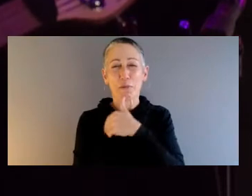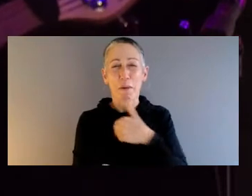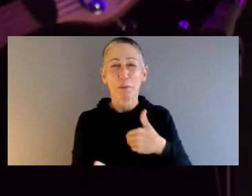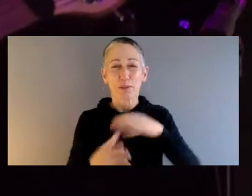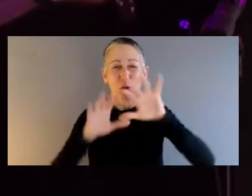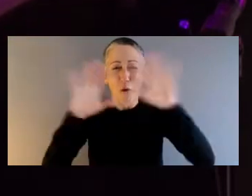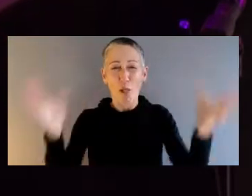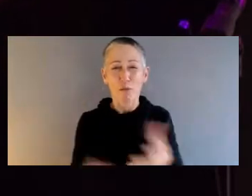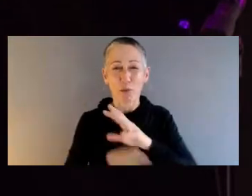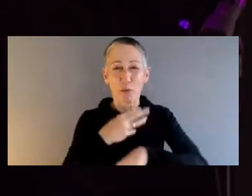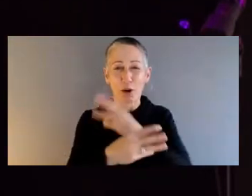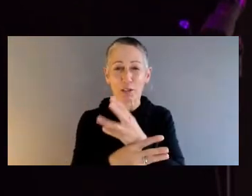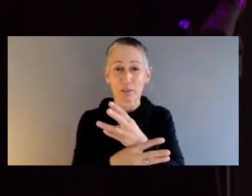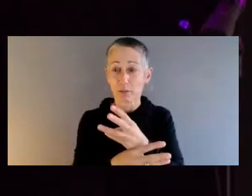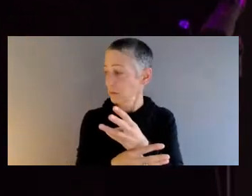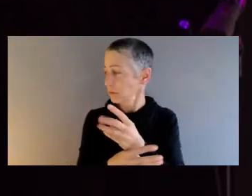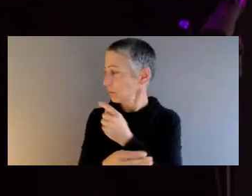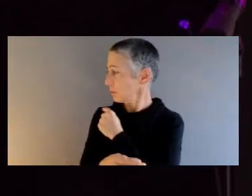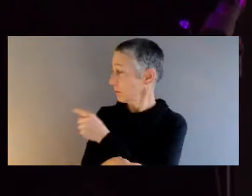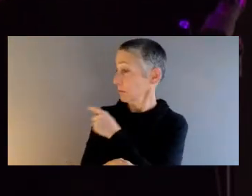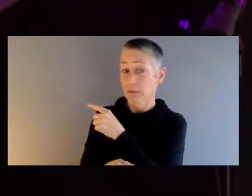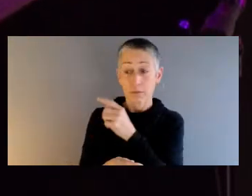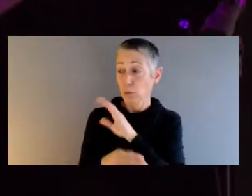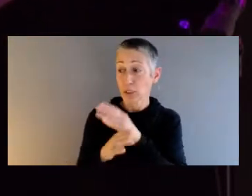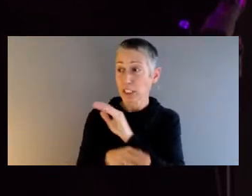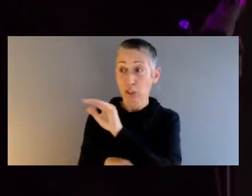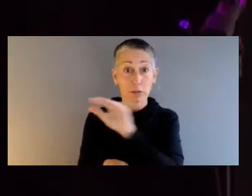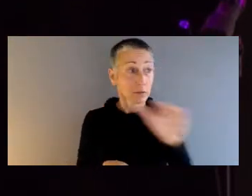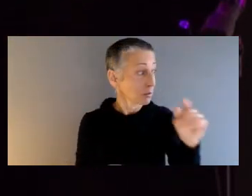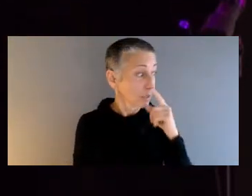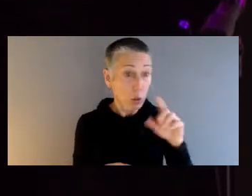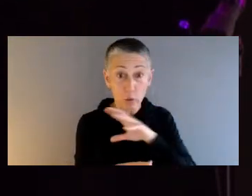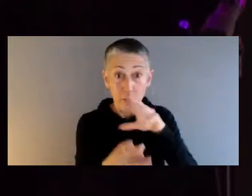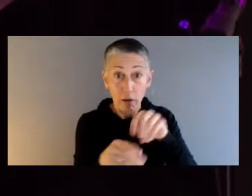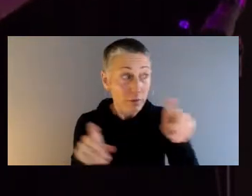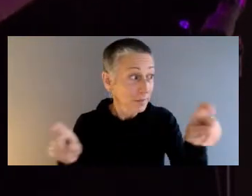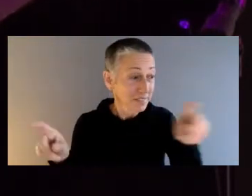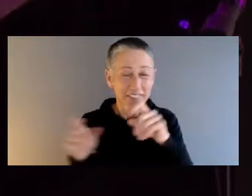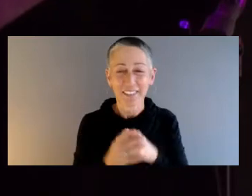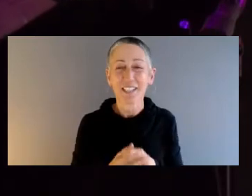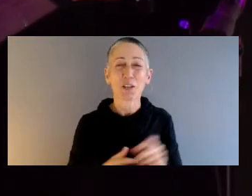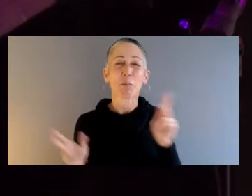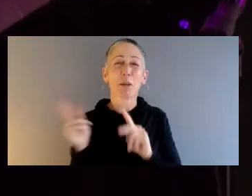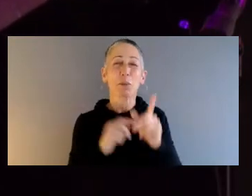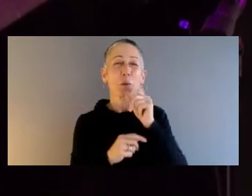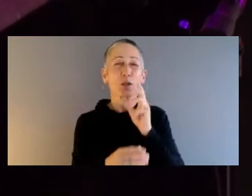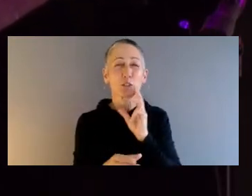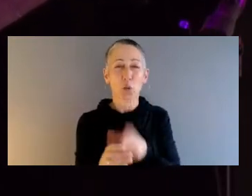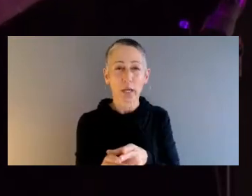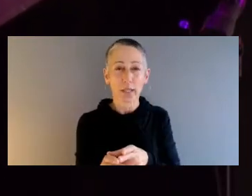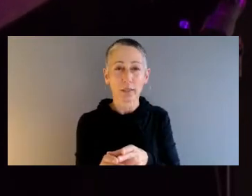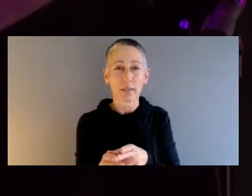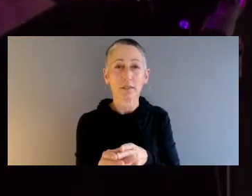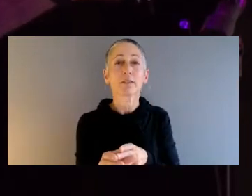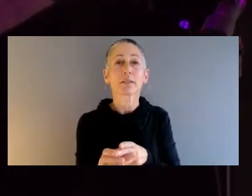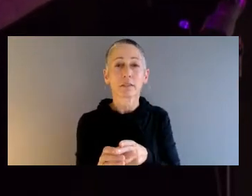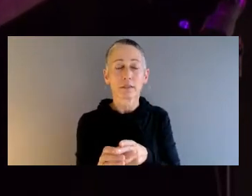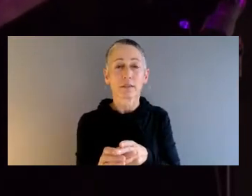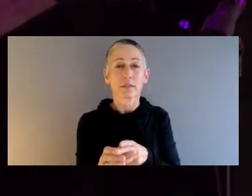You guys are all in it, right? Everybody's in it, yeah. The folks who join the directory are then welcomed into the greater Maestra community, where there